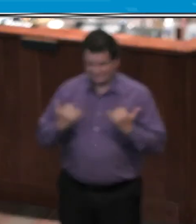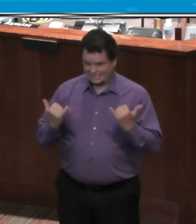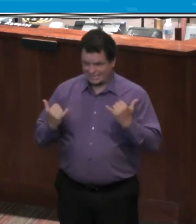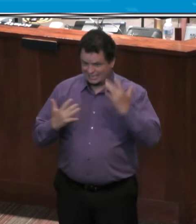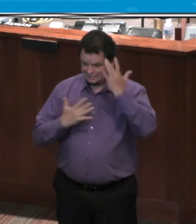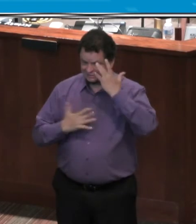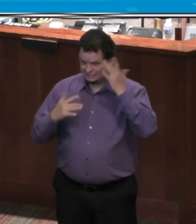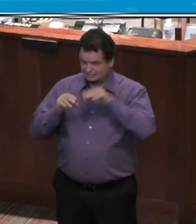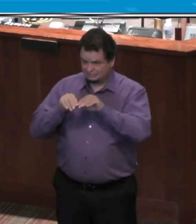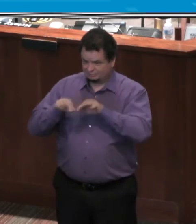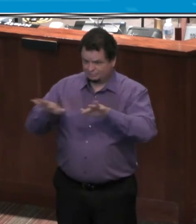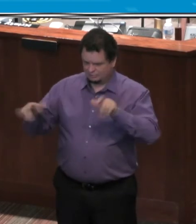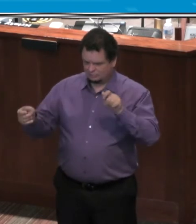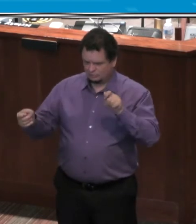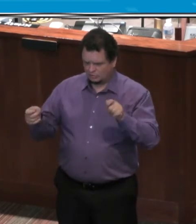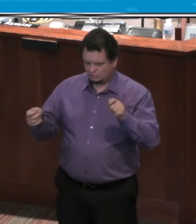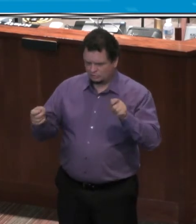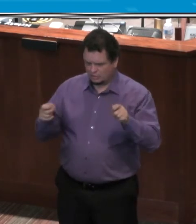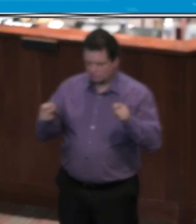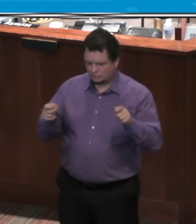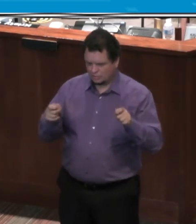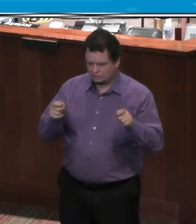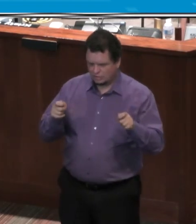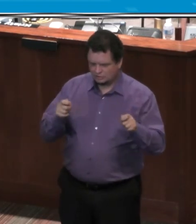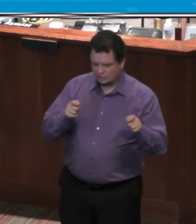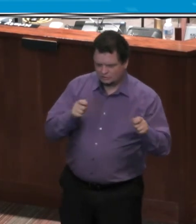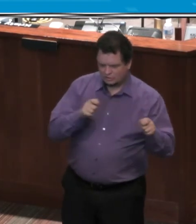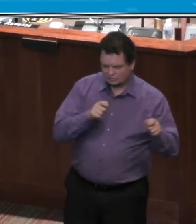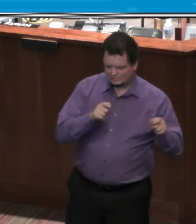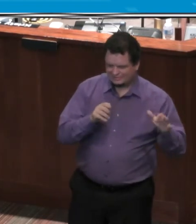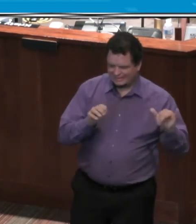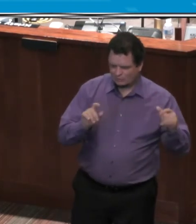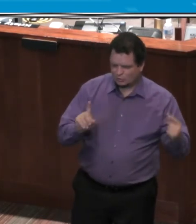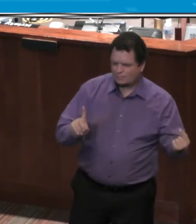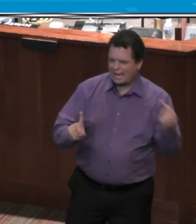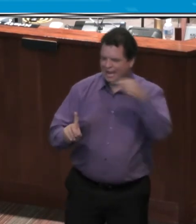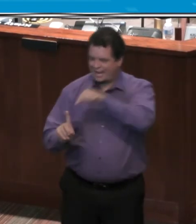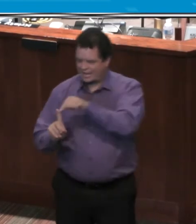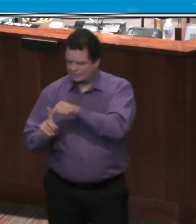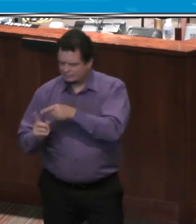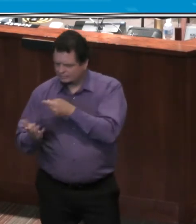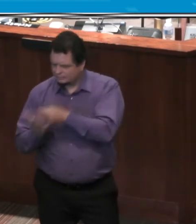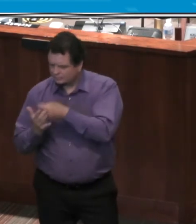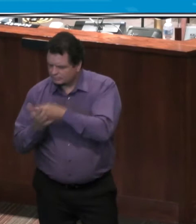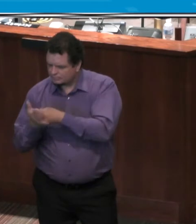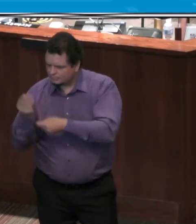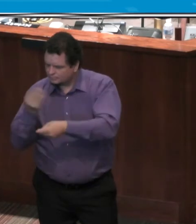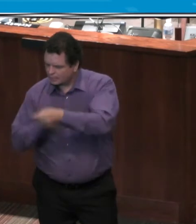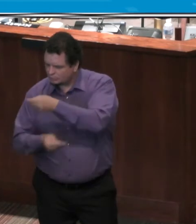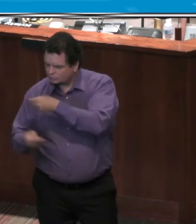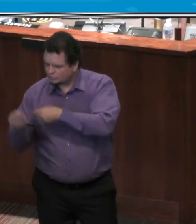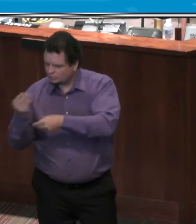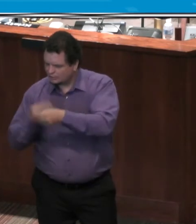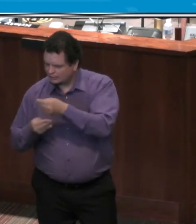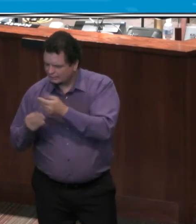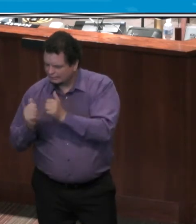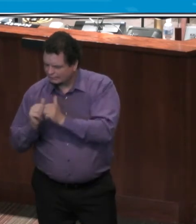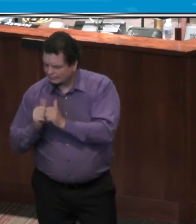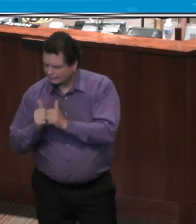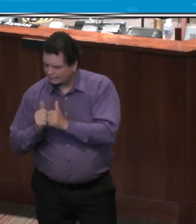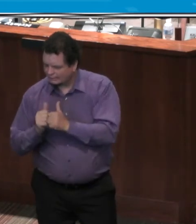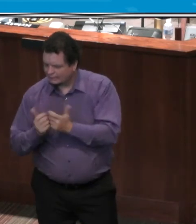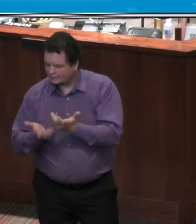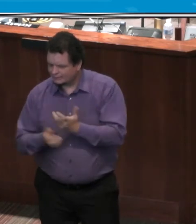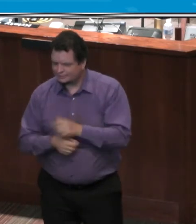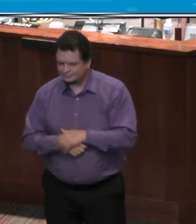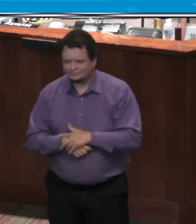circle back with the budget and thank the Board of County Commissioners for making public health a priority when it comes to CARES